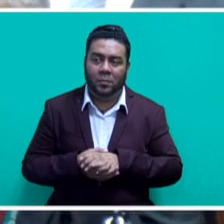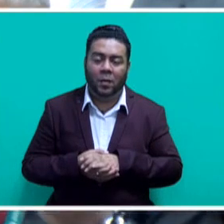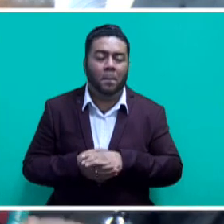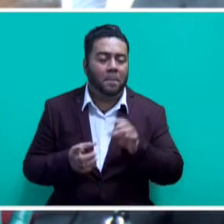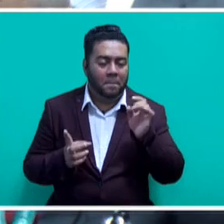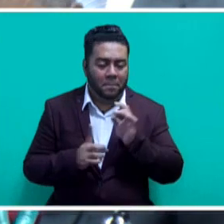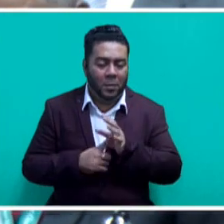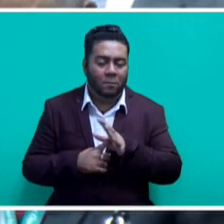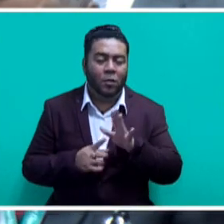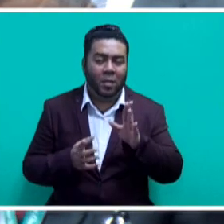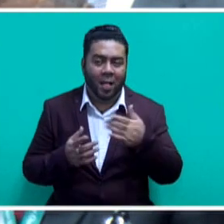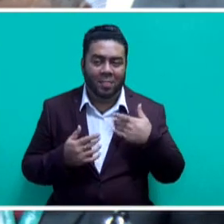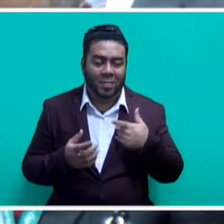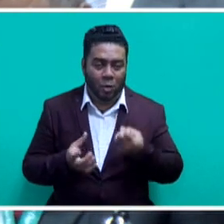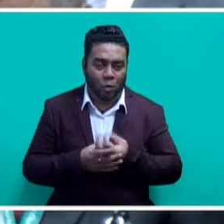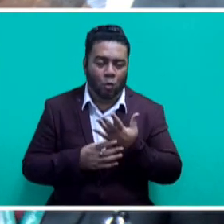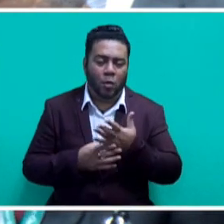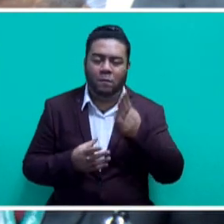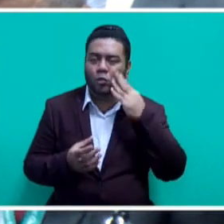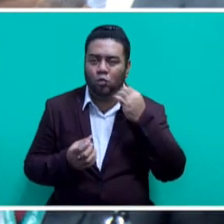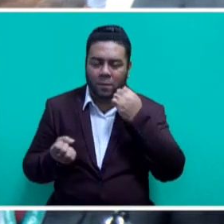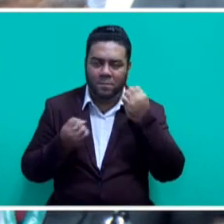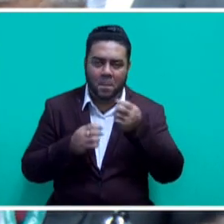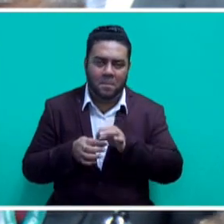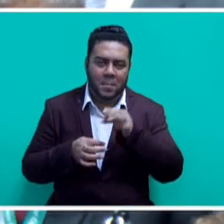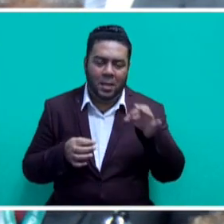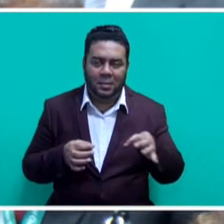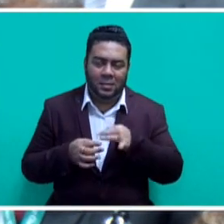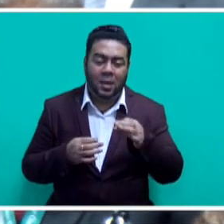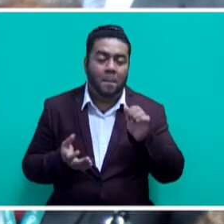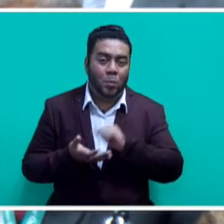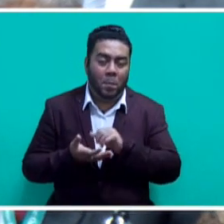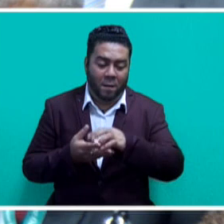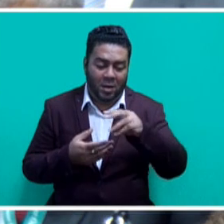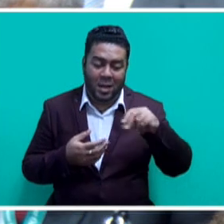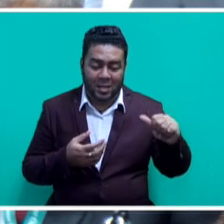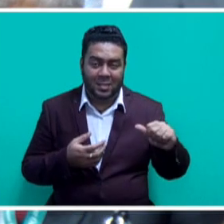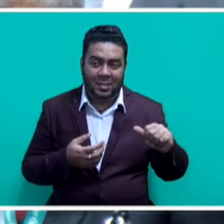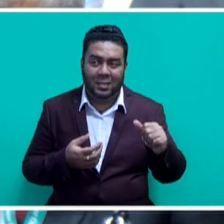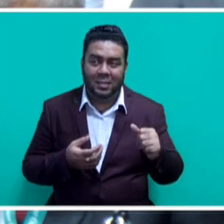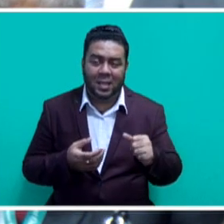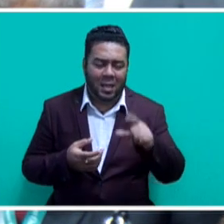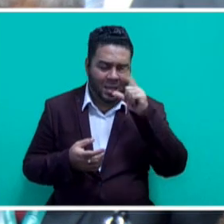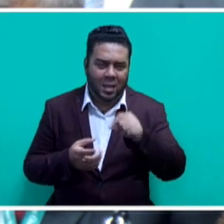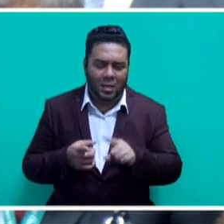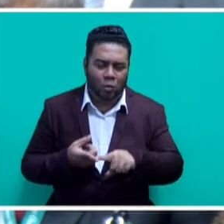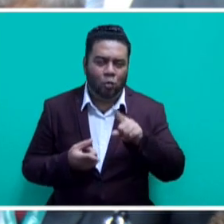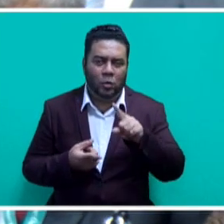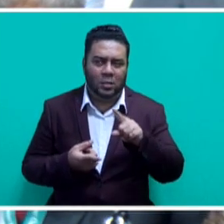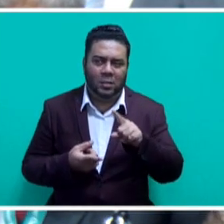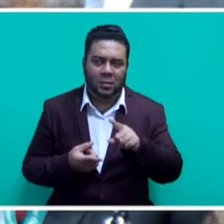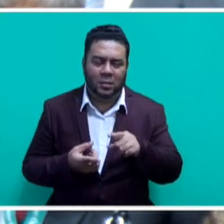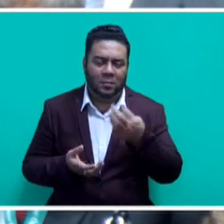the healthy growth and development of sugarcane plants. Proper fertilization can significantly increase